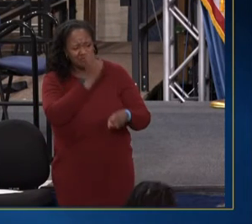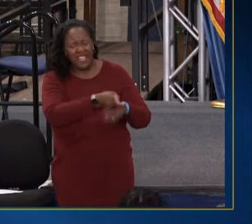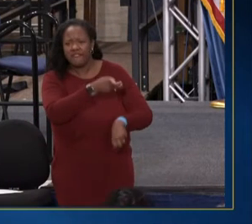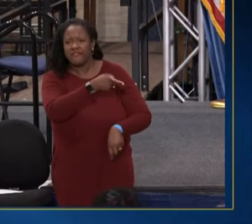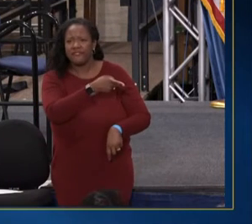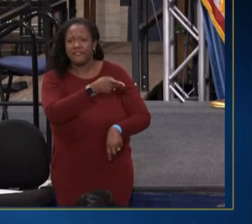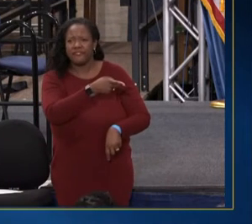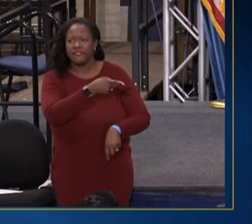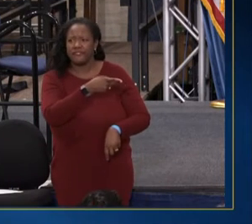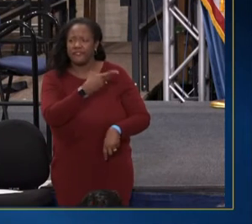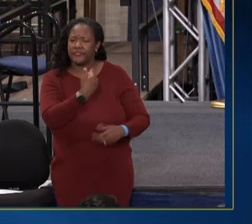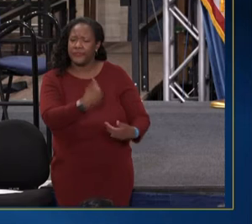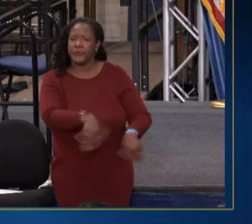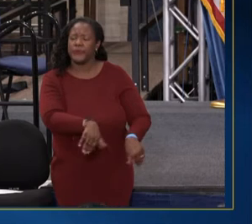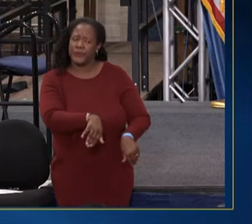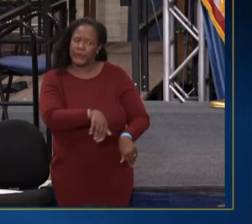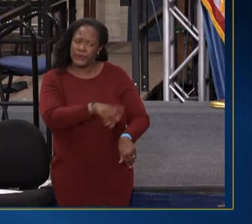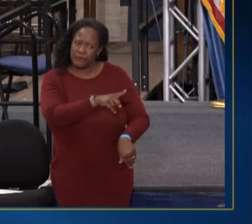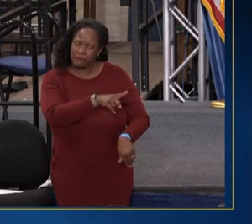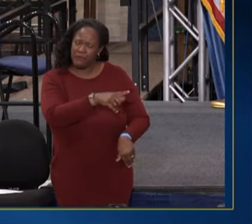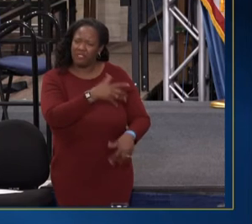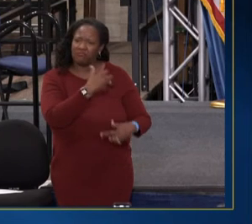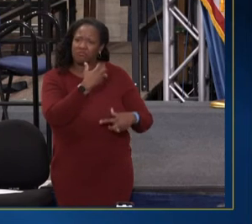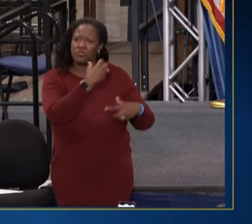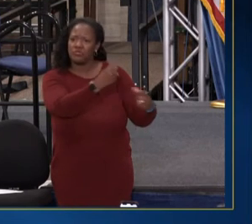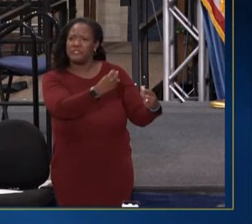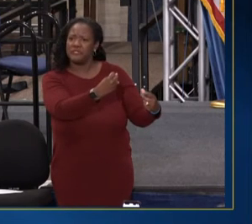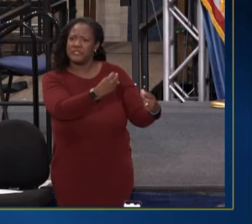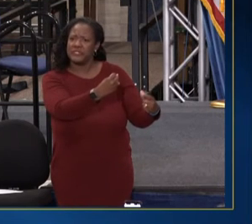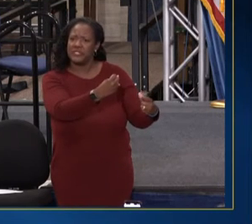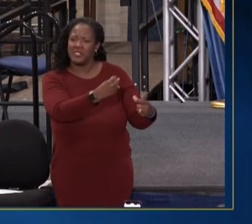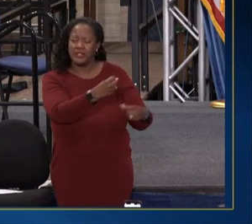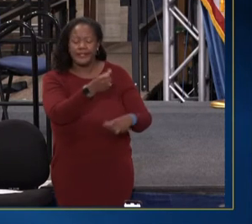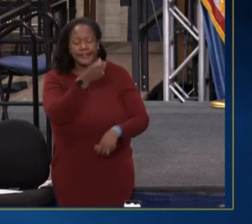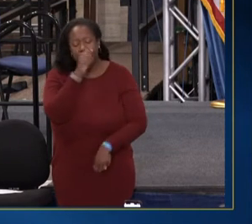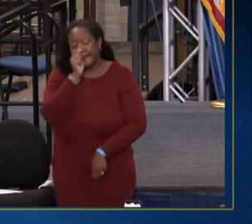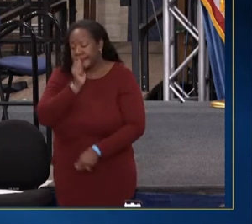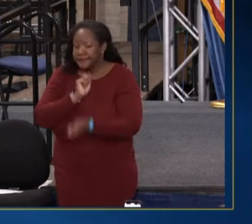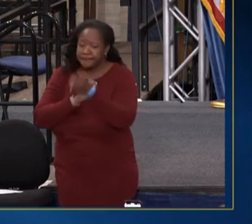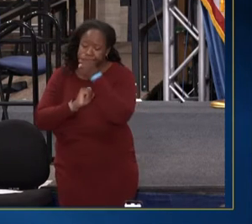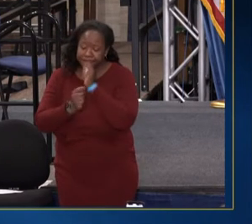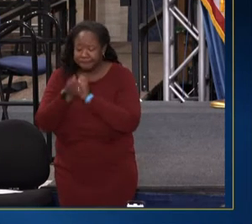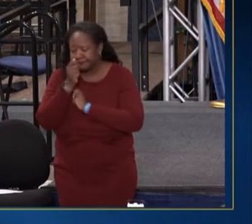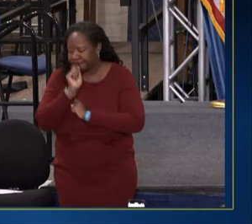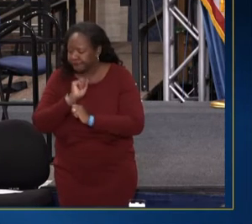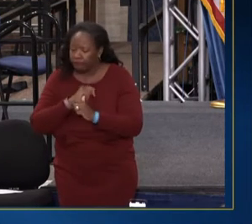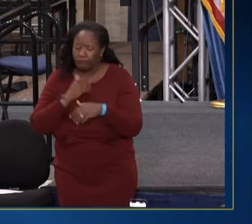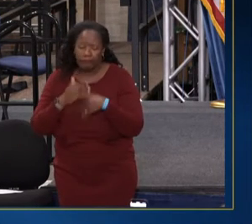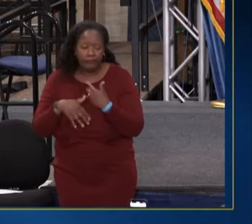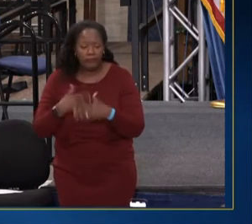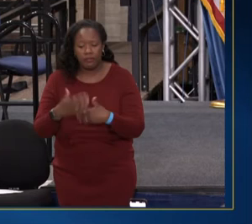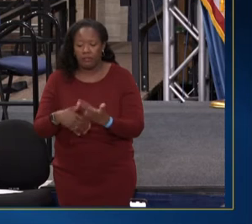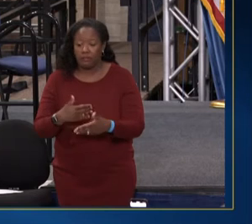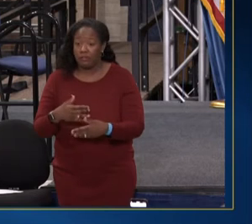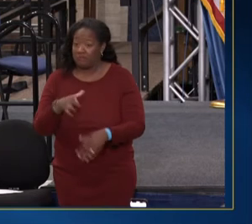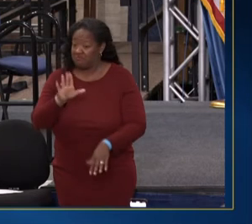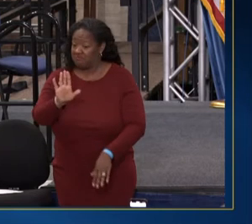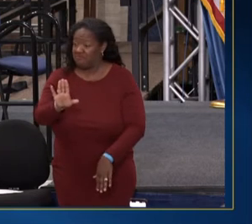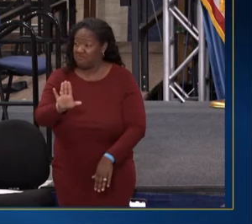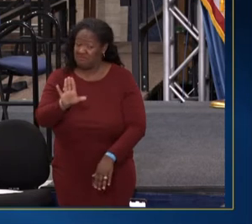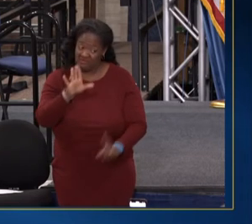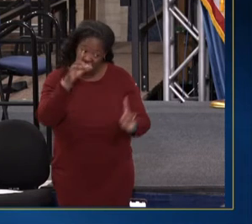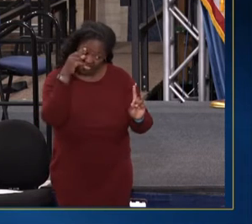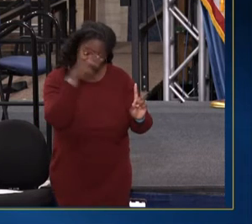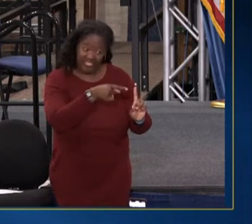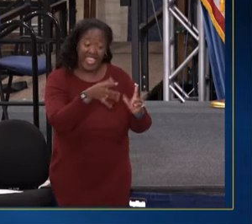But it also shows you the strength. You're just going to muscle through. I guarantee you, that American is going to